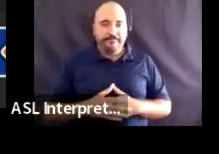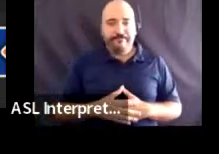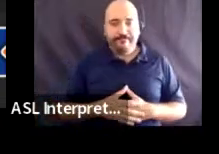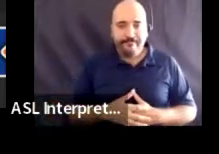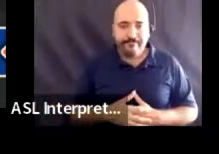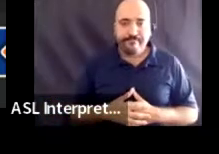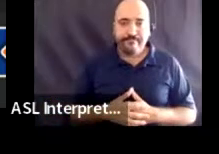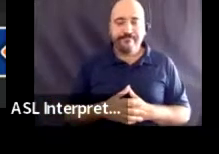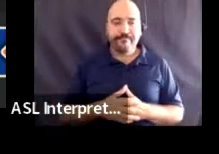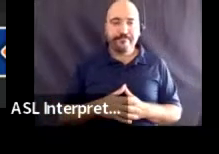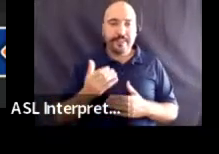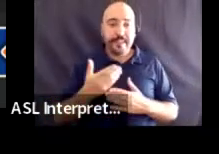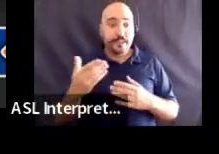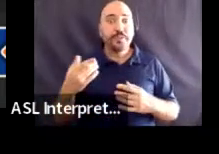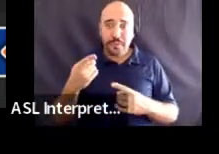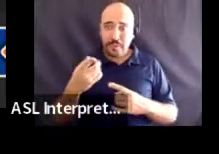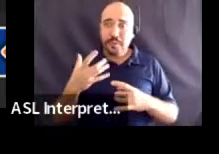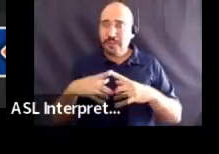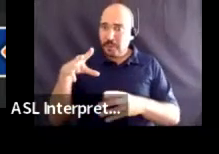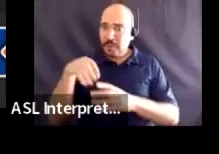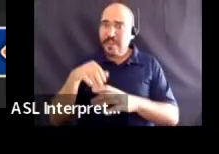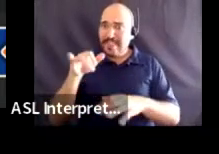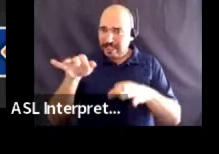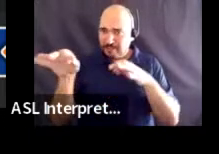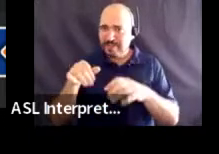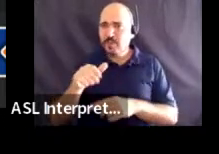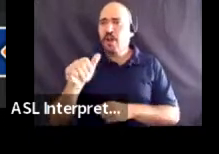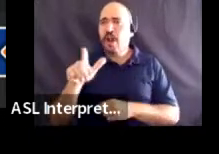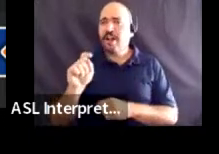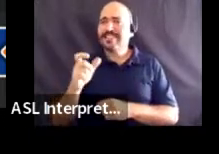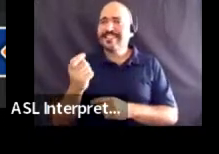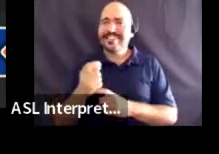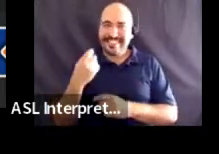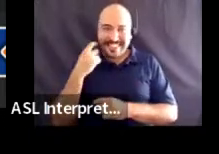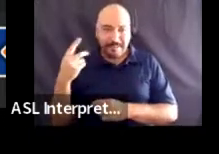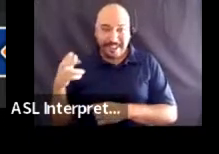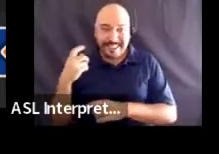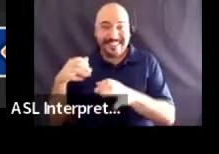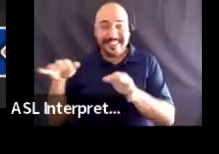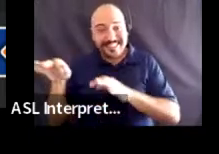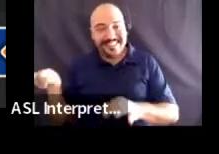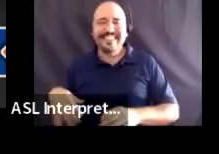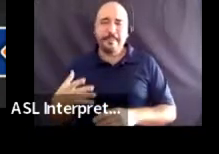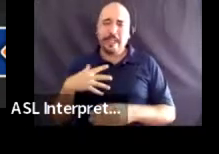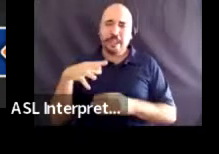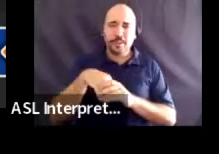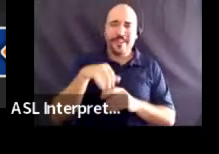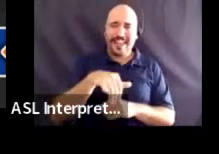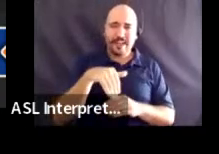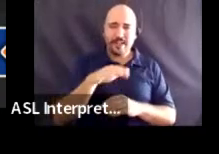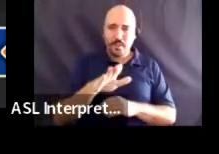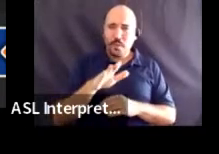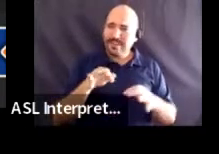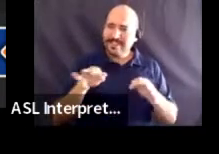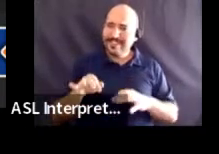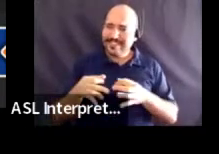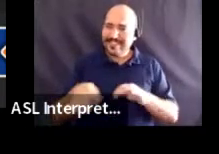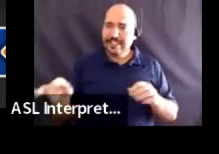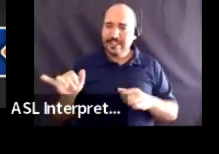that you would also want to include in your alt text, is some of the things that Peter said, right? So